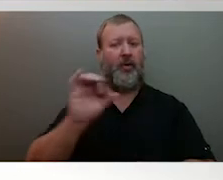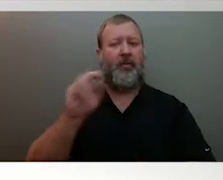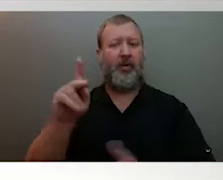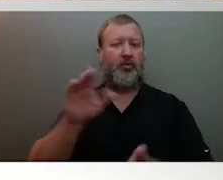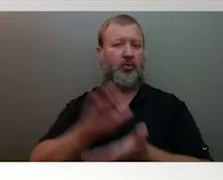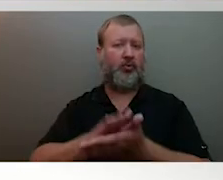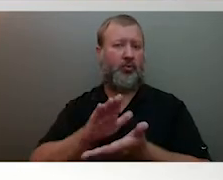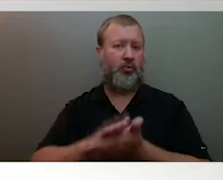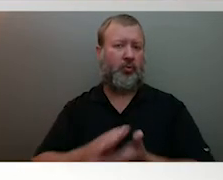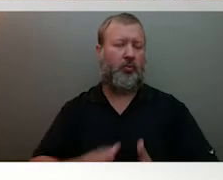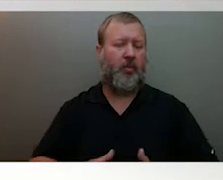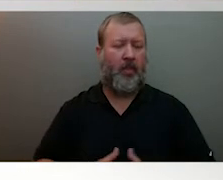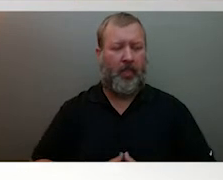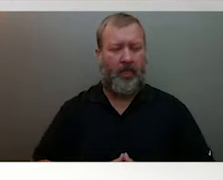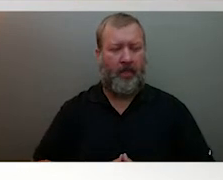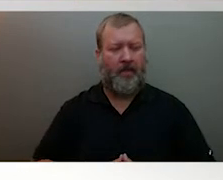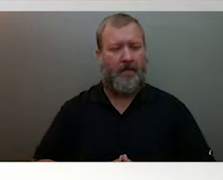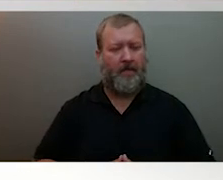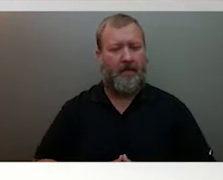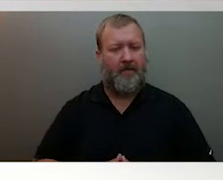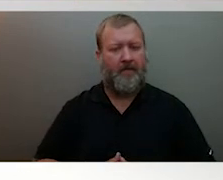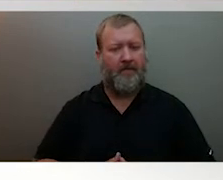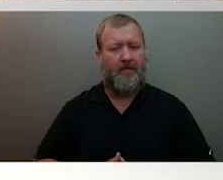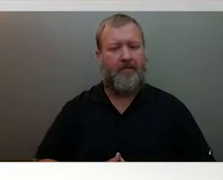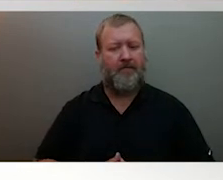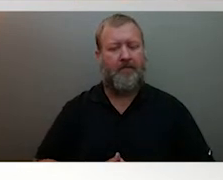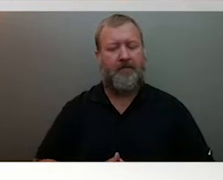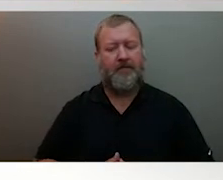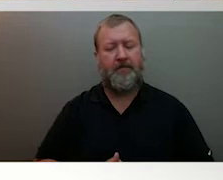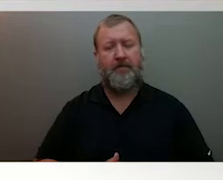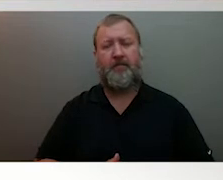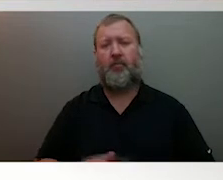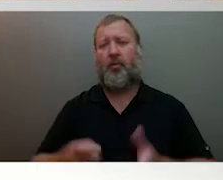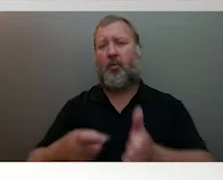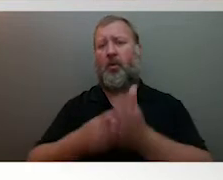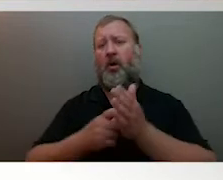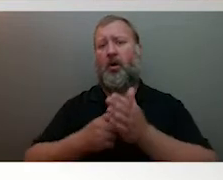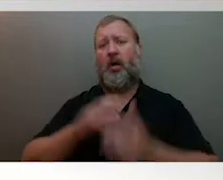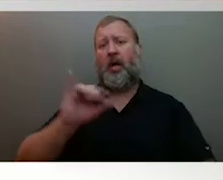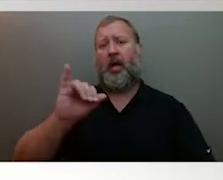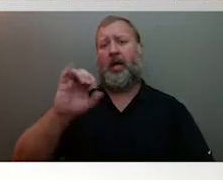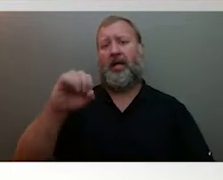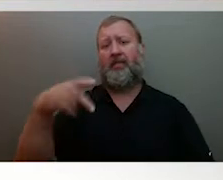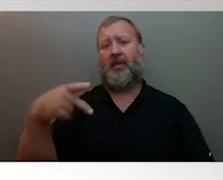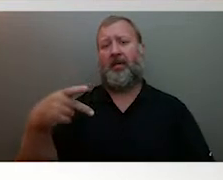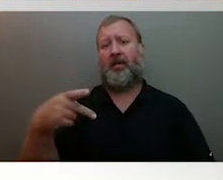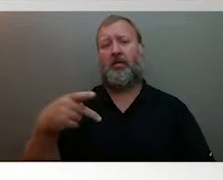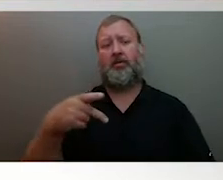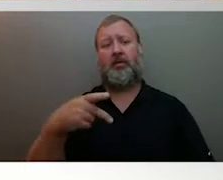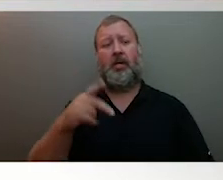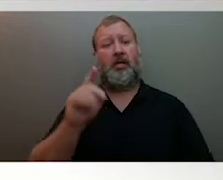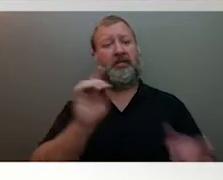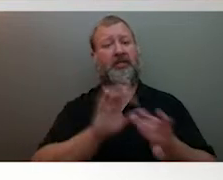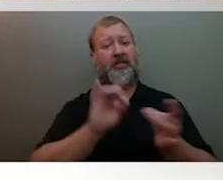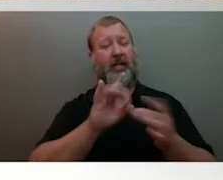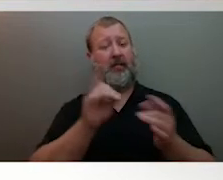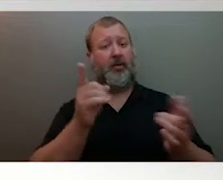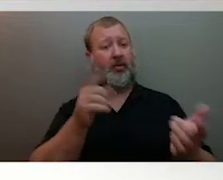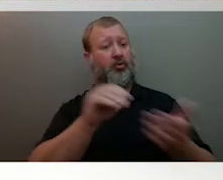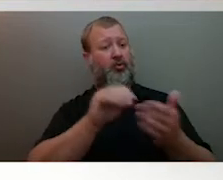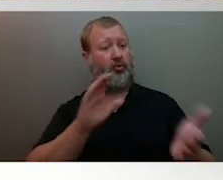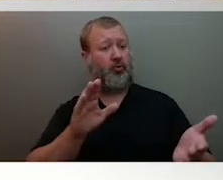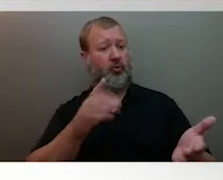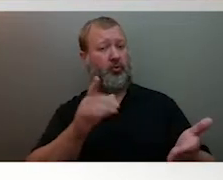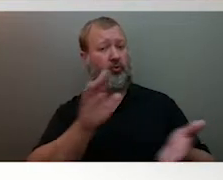to school. What is required to be on the IEP? A statement of the student's present levels of